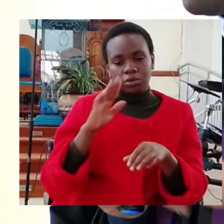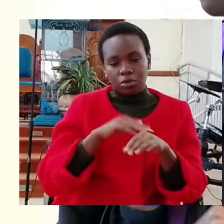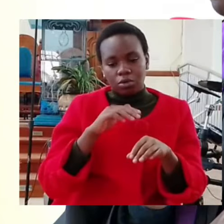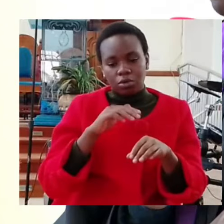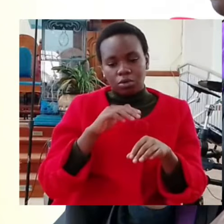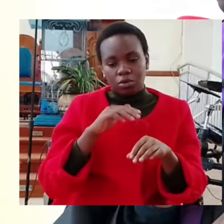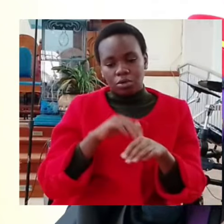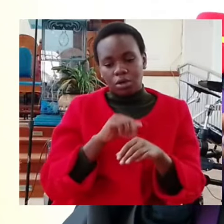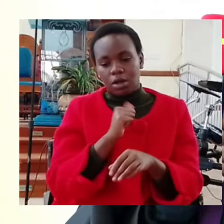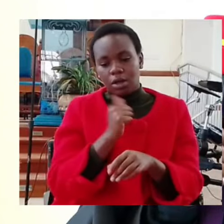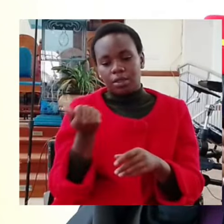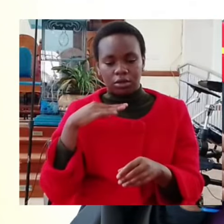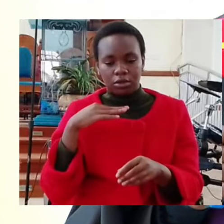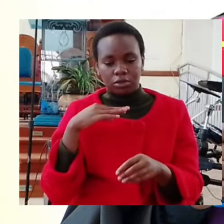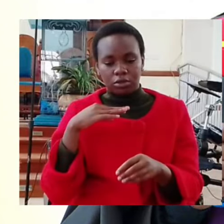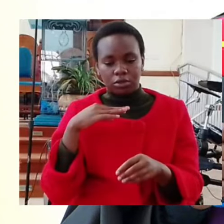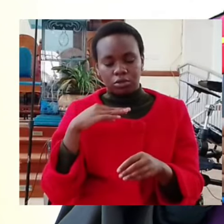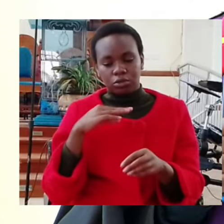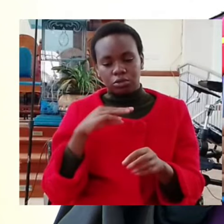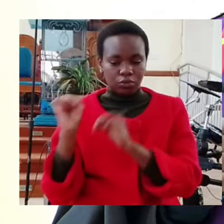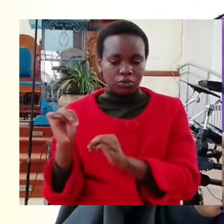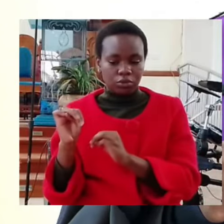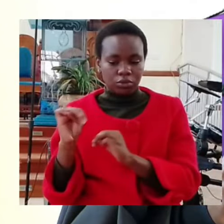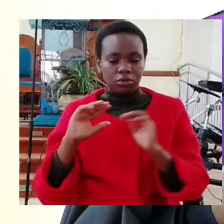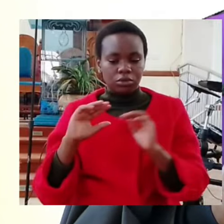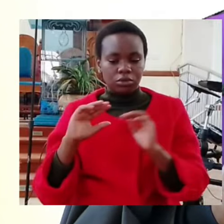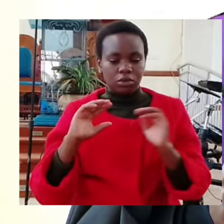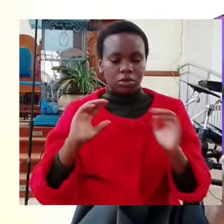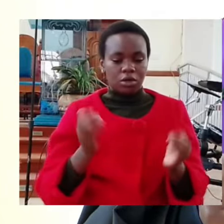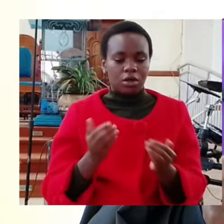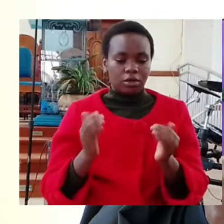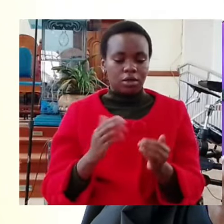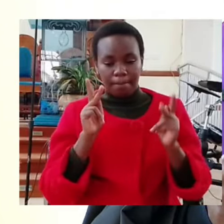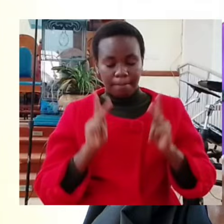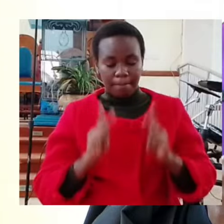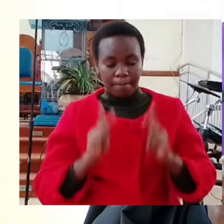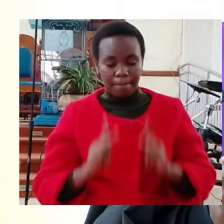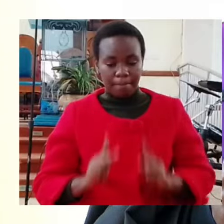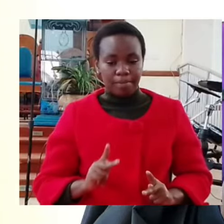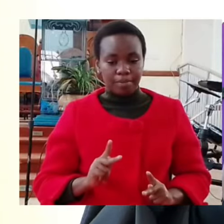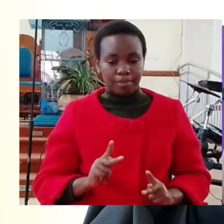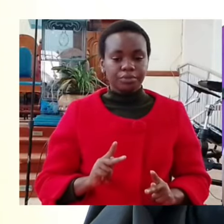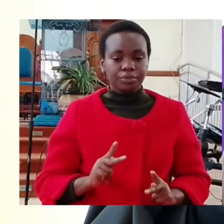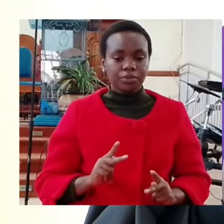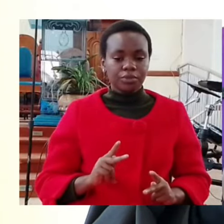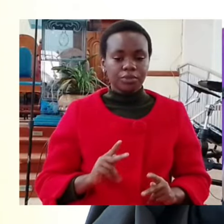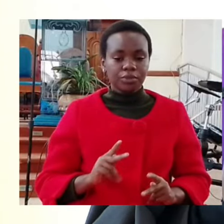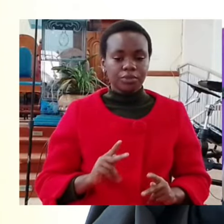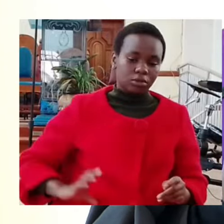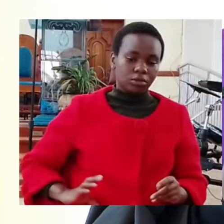toshirute. We encourage each other. Atehedere ya Kristo wakagu oranirio.